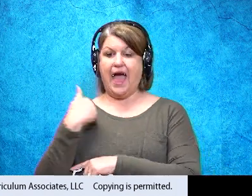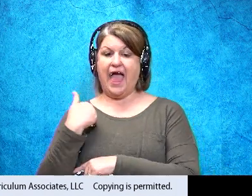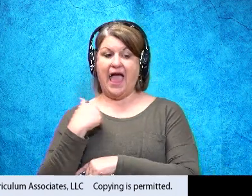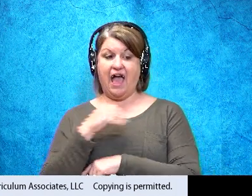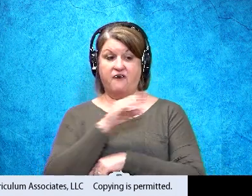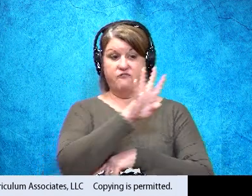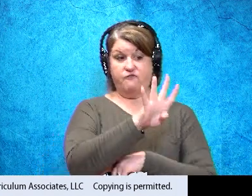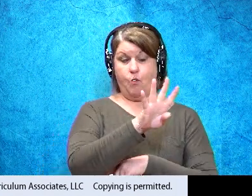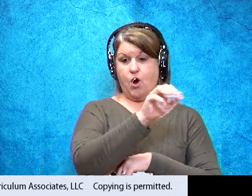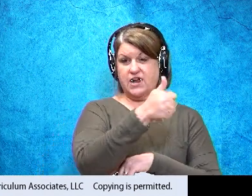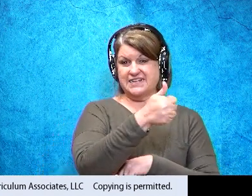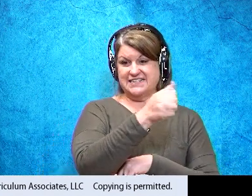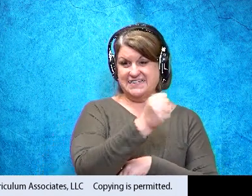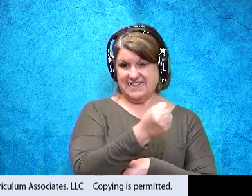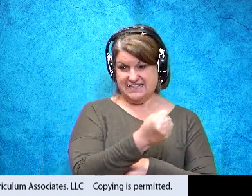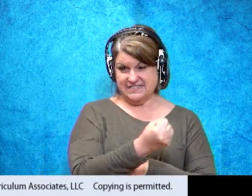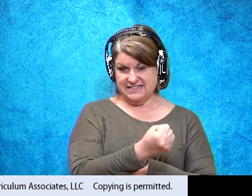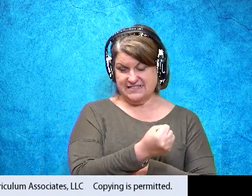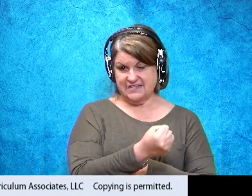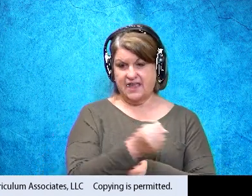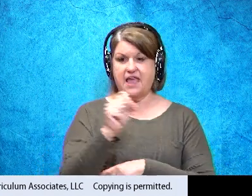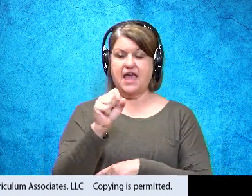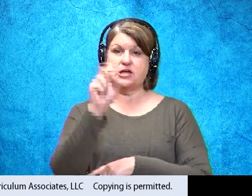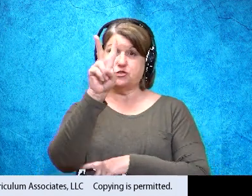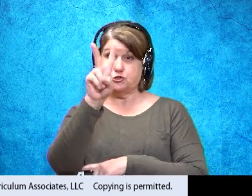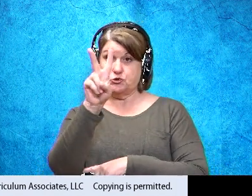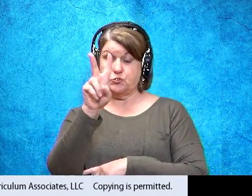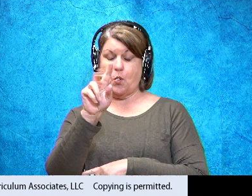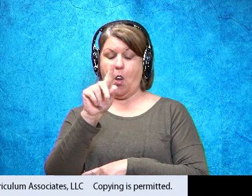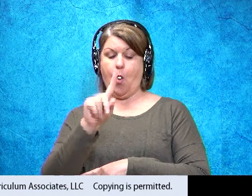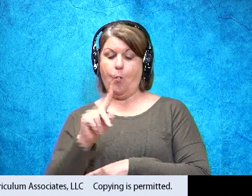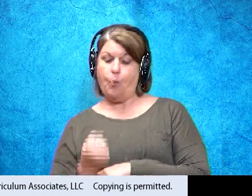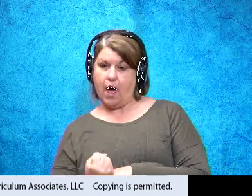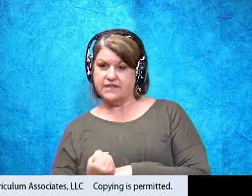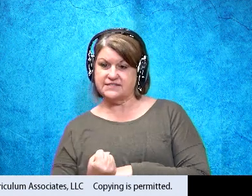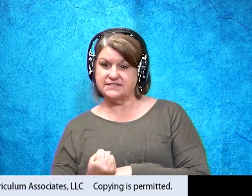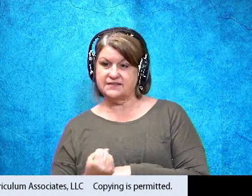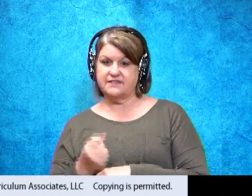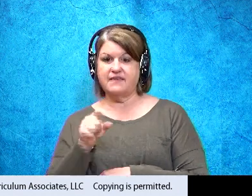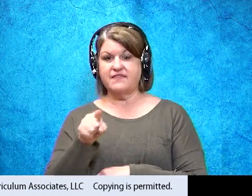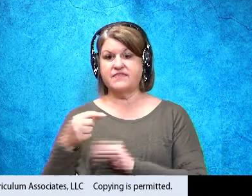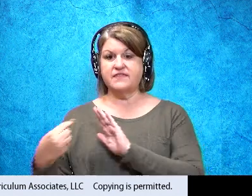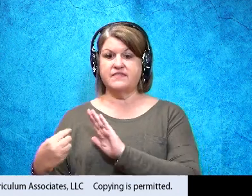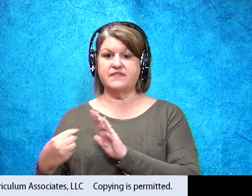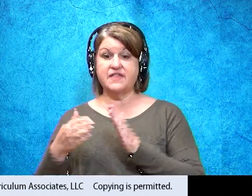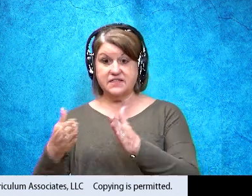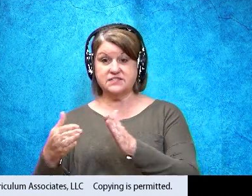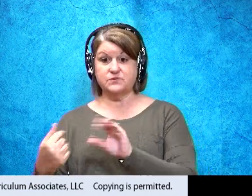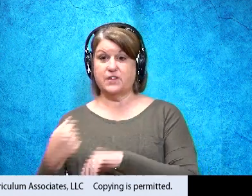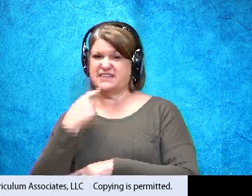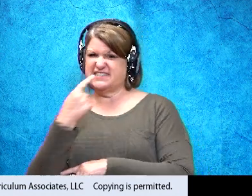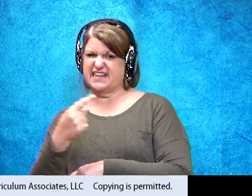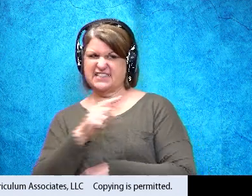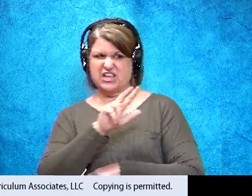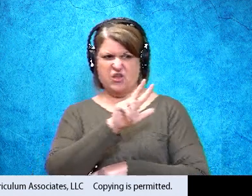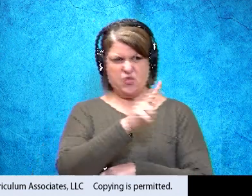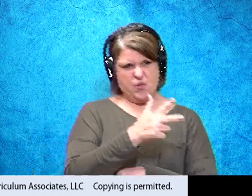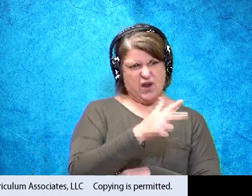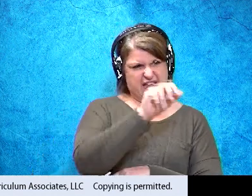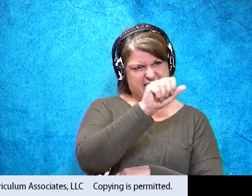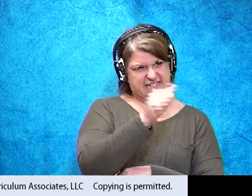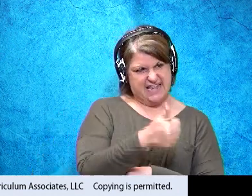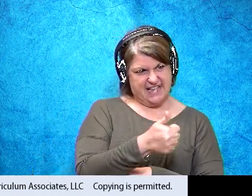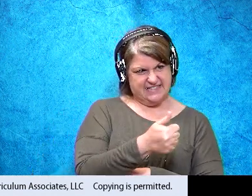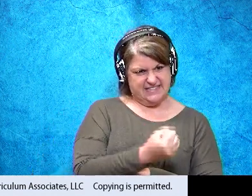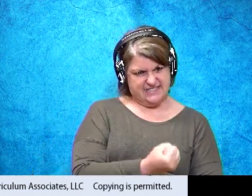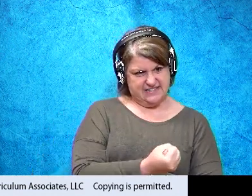and 2 ones. Now this way says 3 tens. So I know I have to take away a